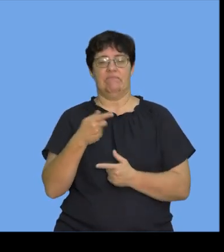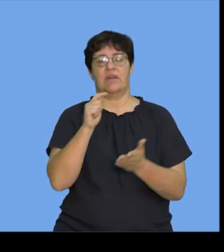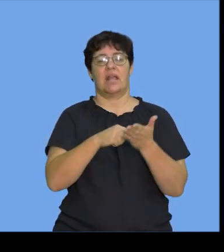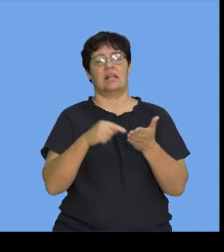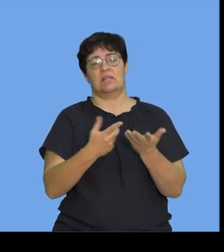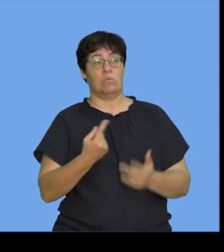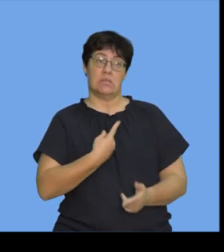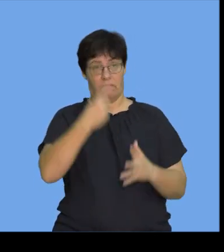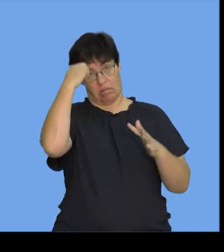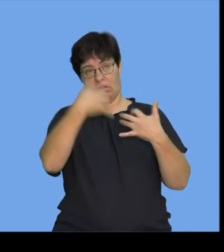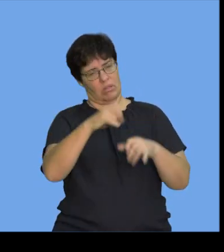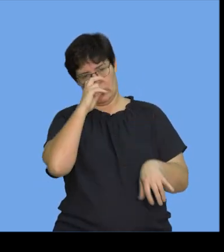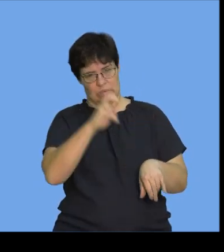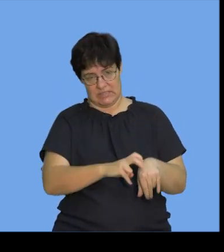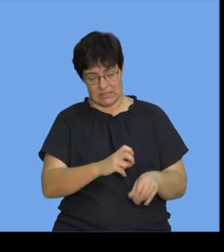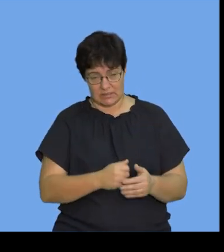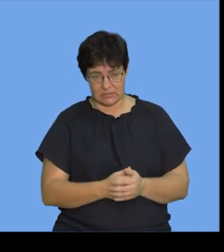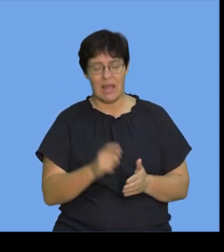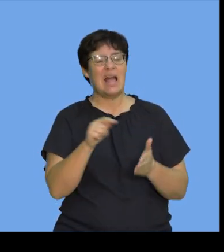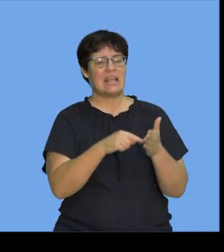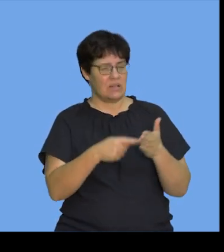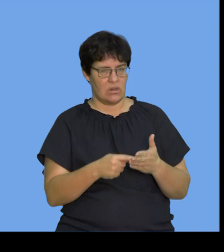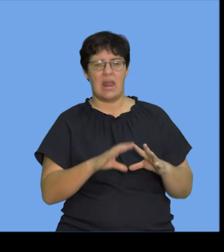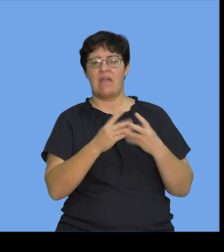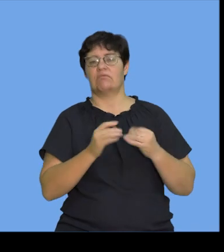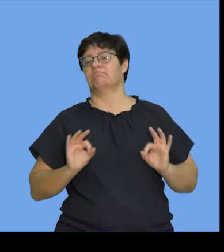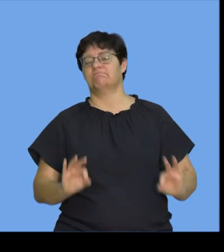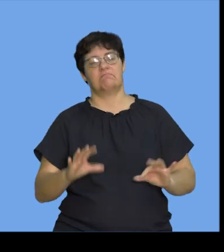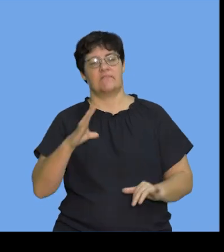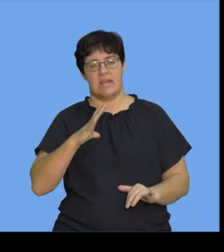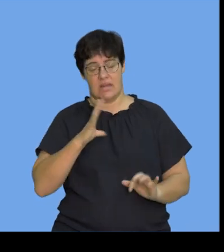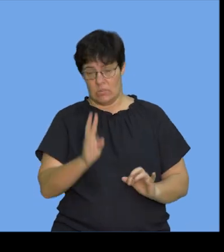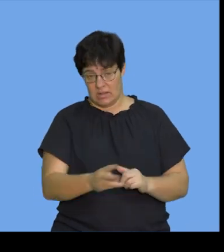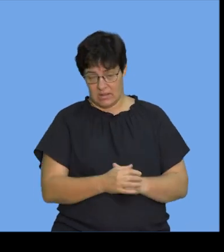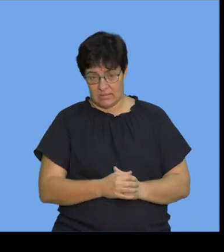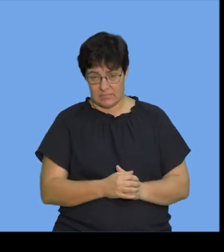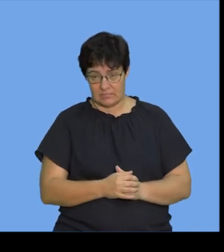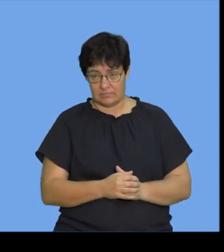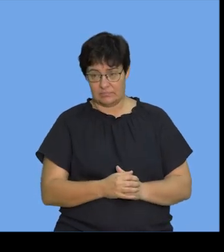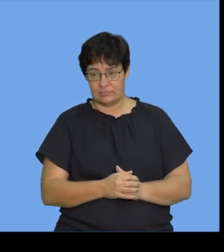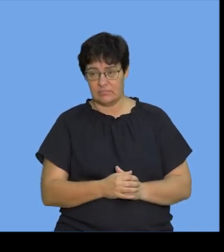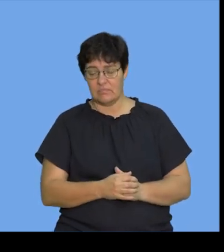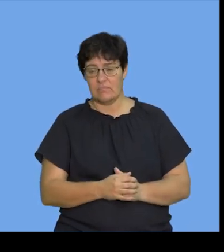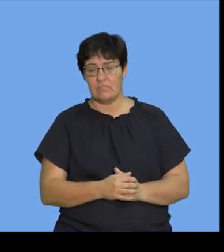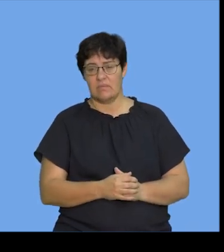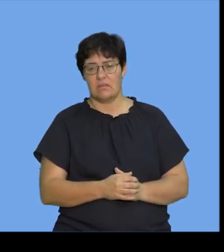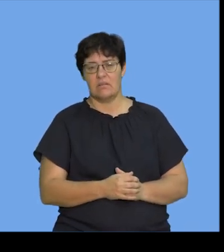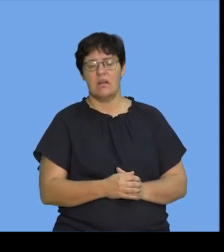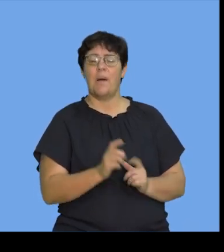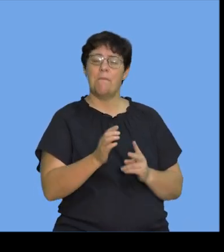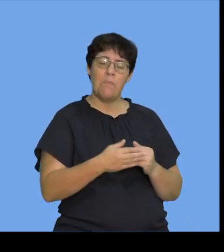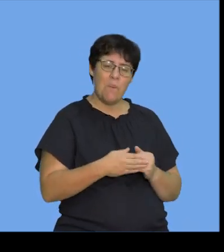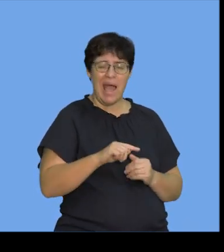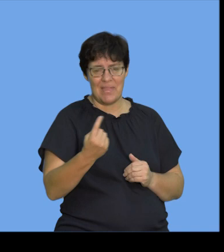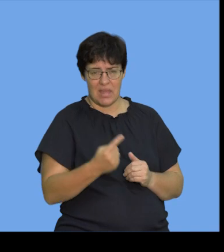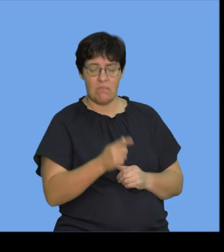do that. You can just press your calculator and everything will go right for you. Now, the other thing will be when they say